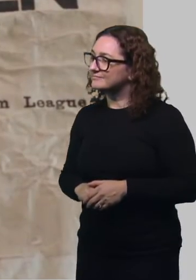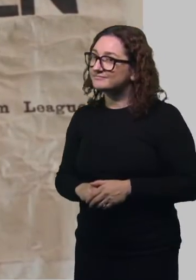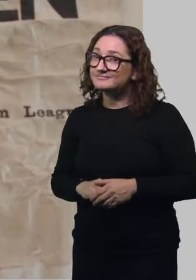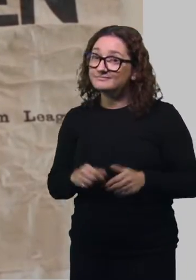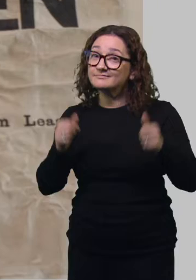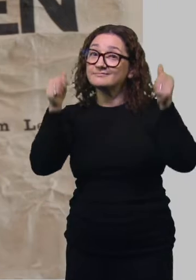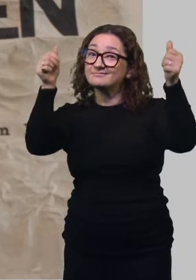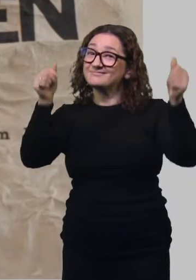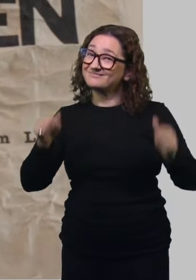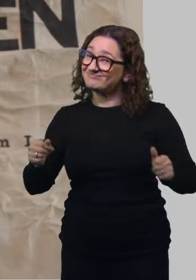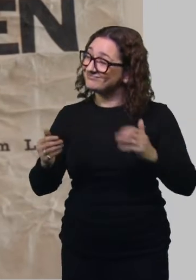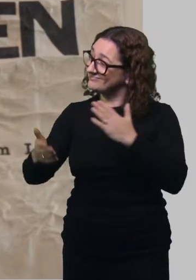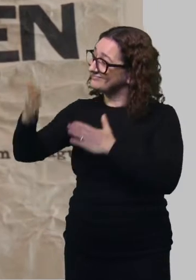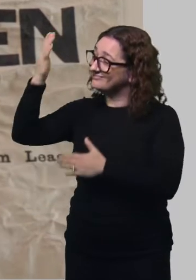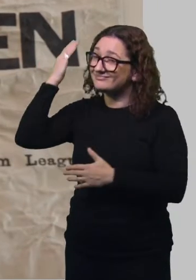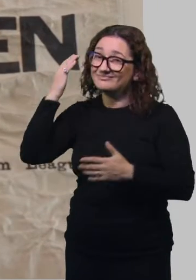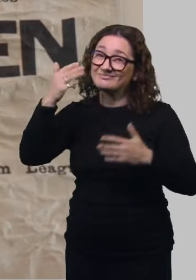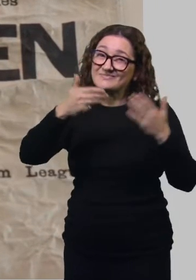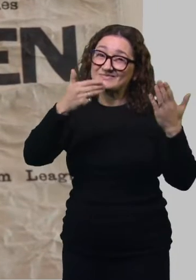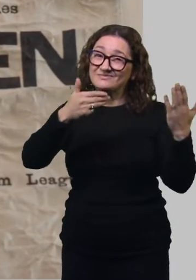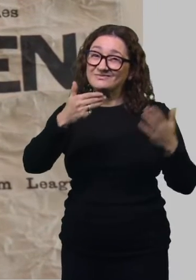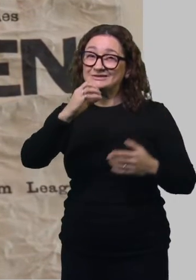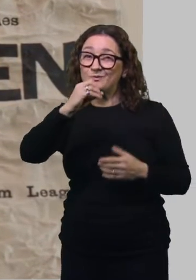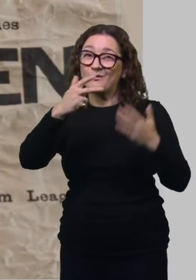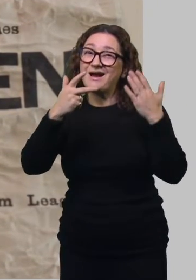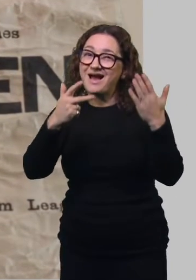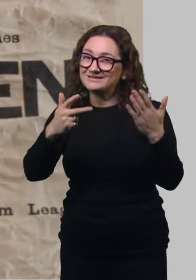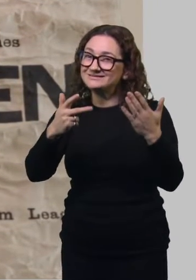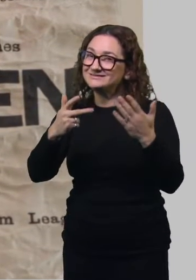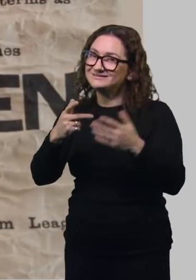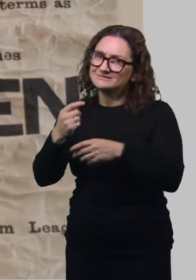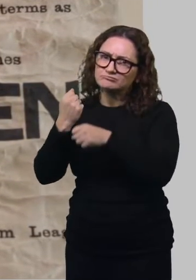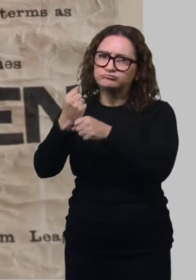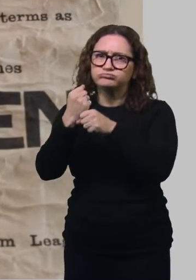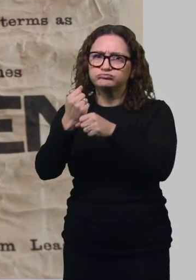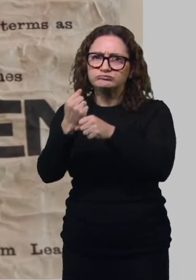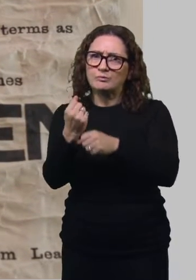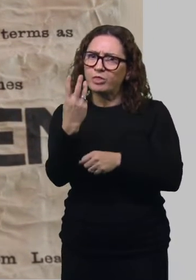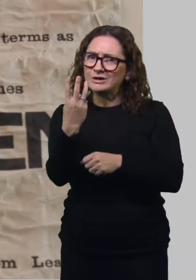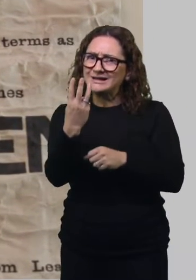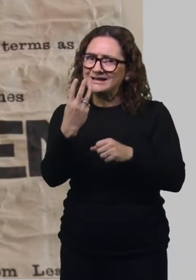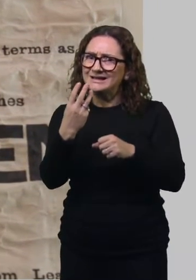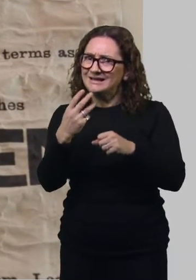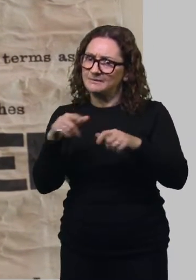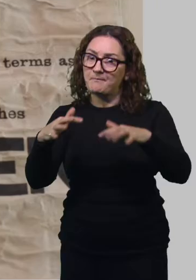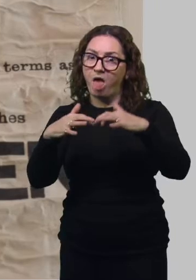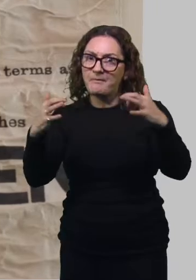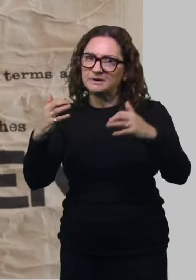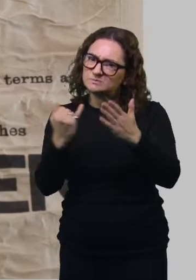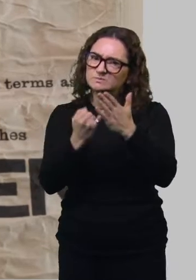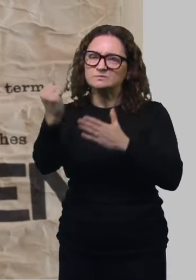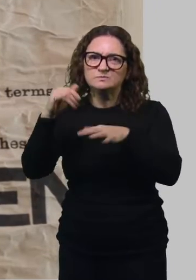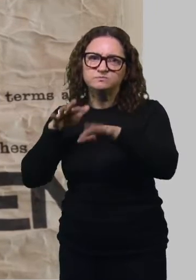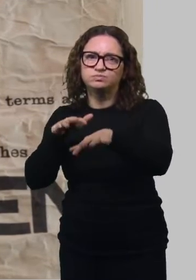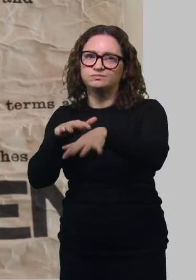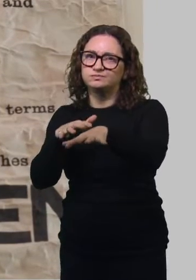This is a suffragette banner from 1908. On the 28th of October that year, suffragettes carried out 3